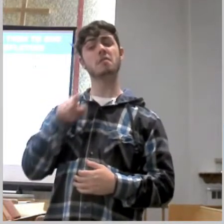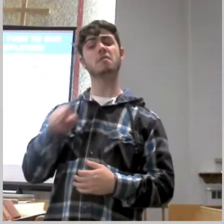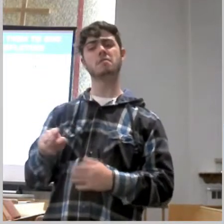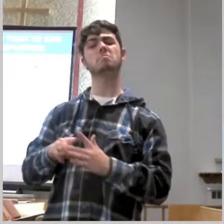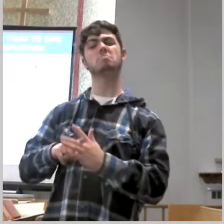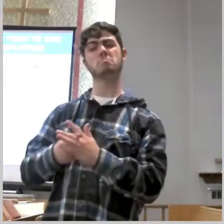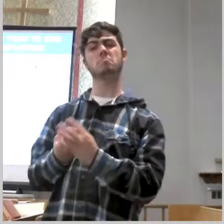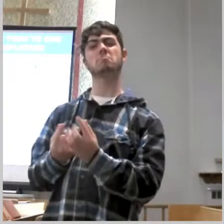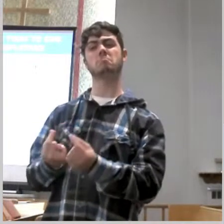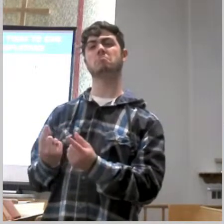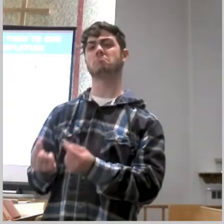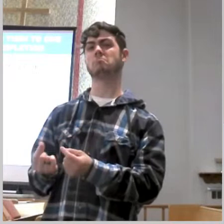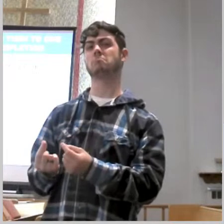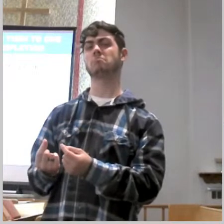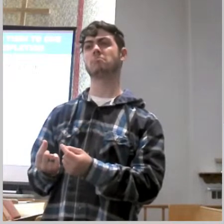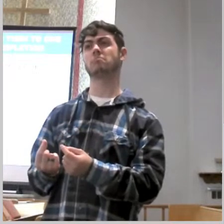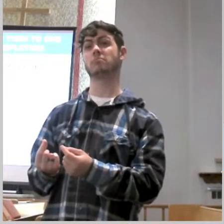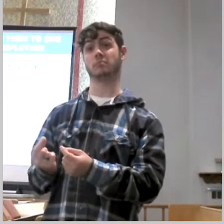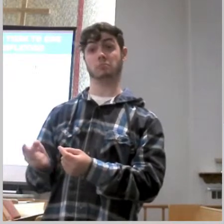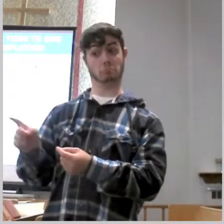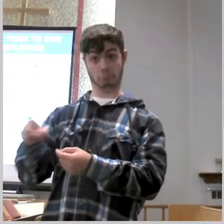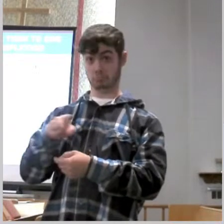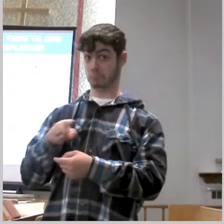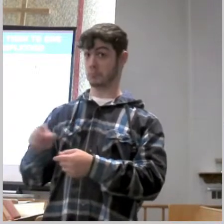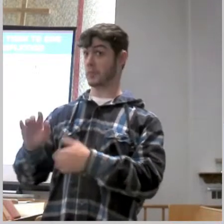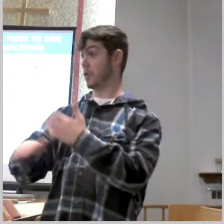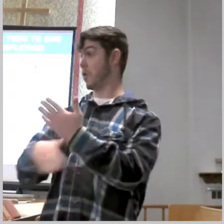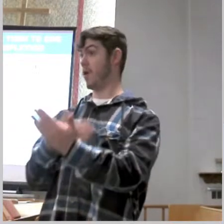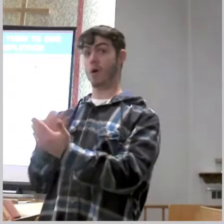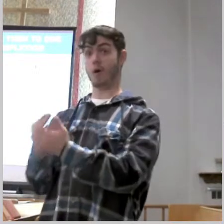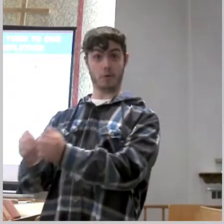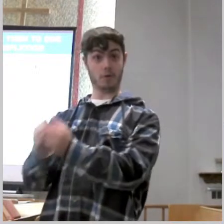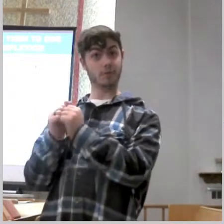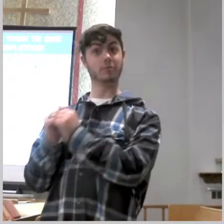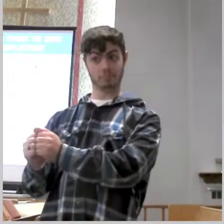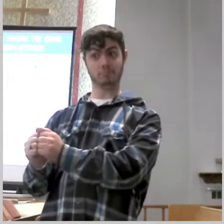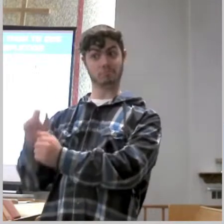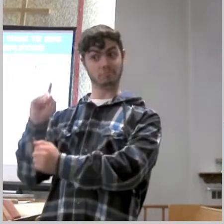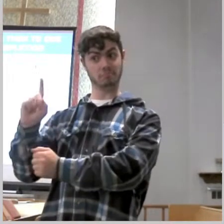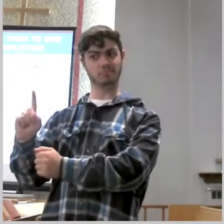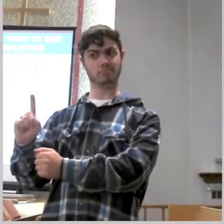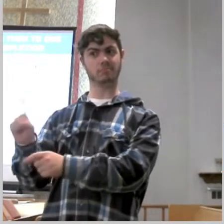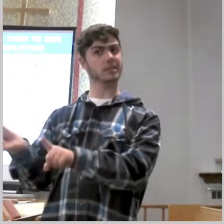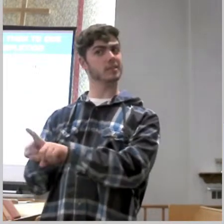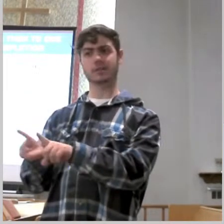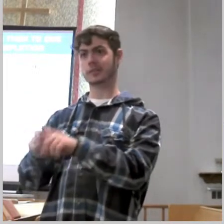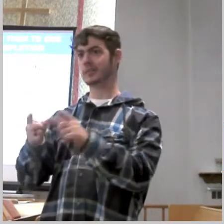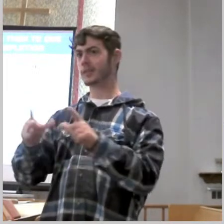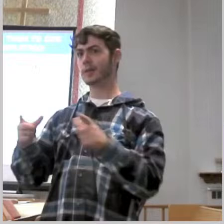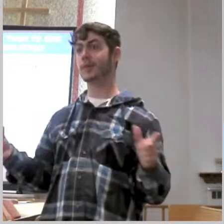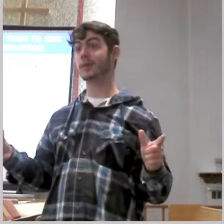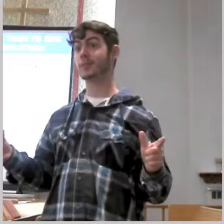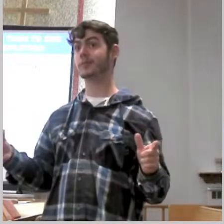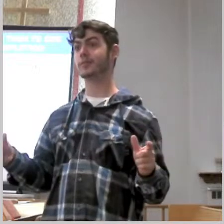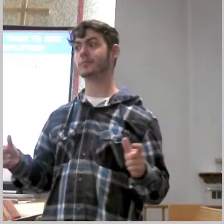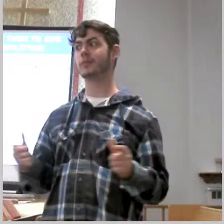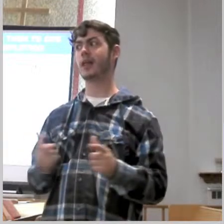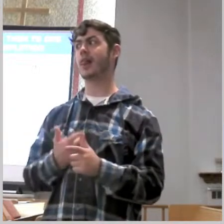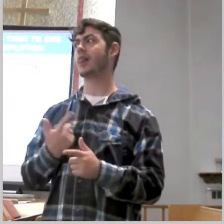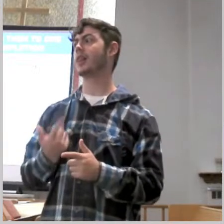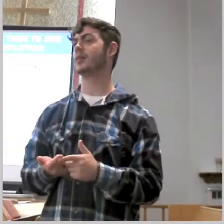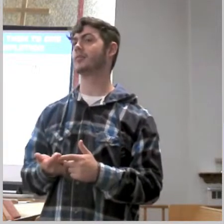this as one people, having the same language, then nothing they plan to